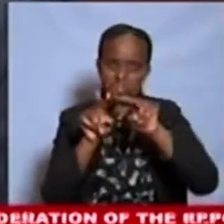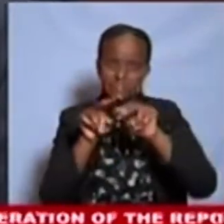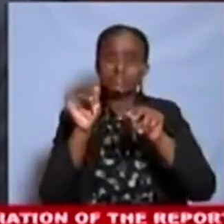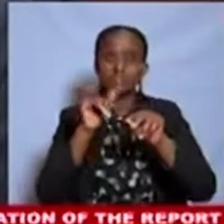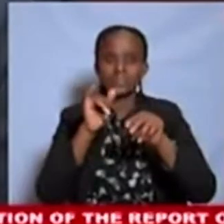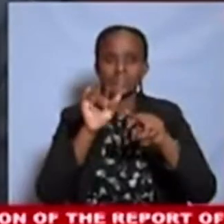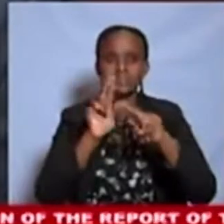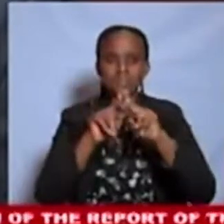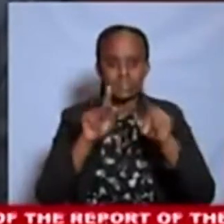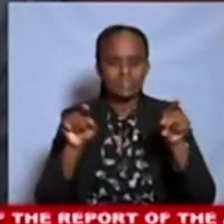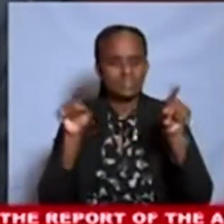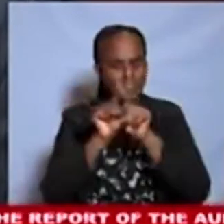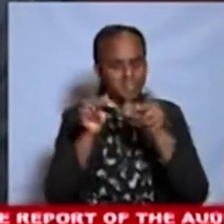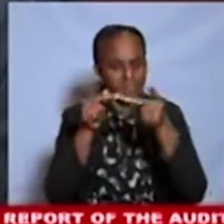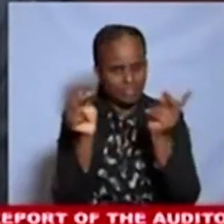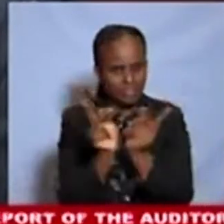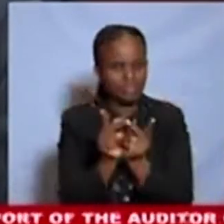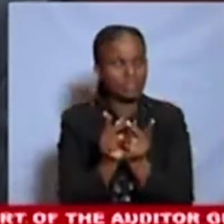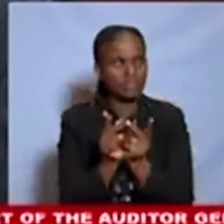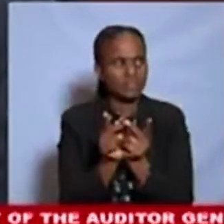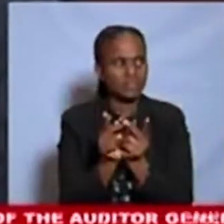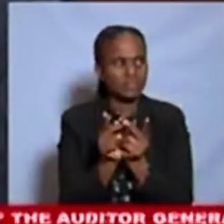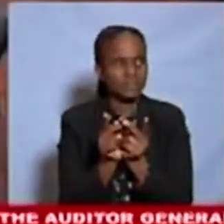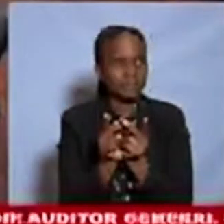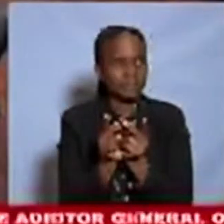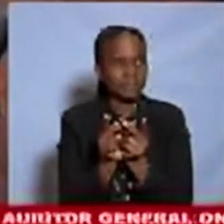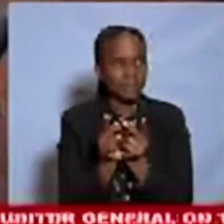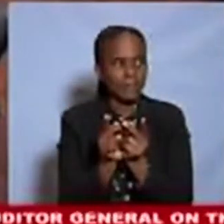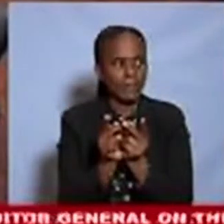Yes, Chair, that's the same point.